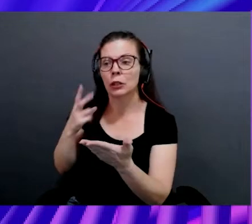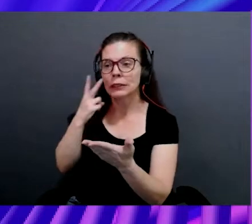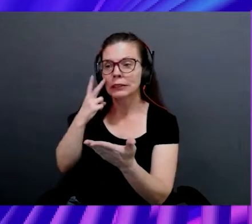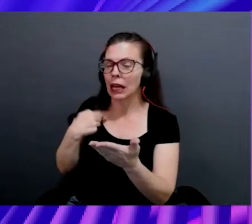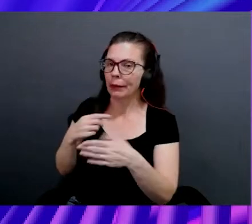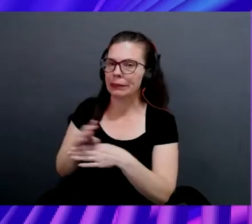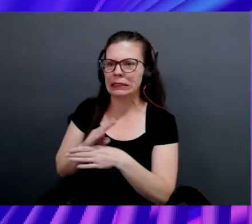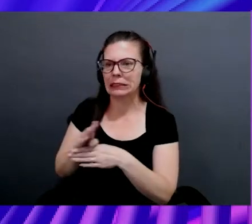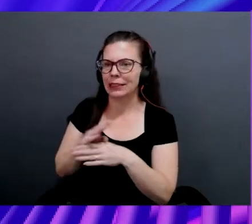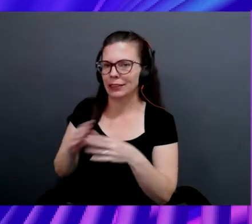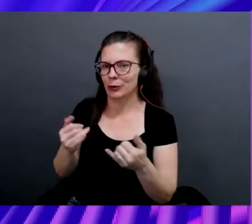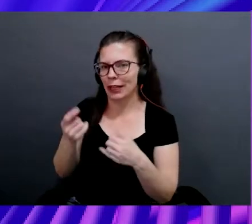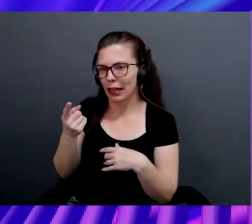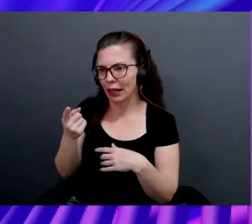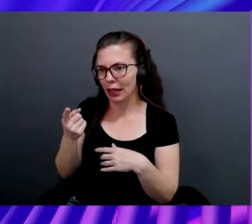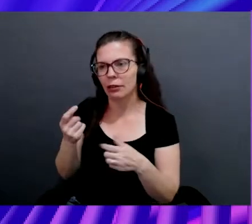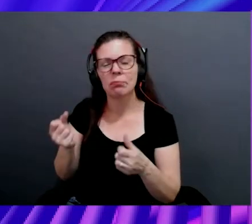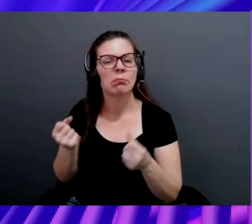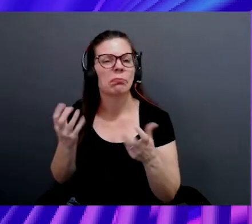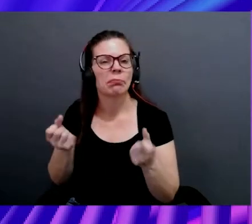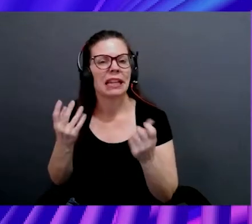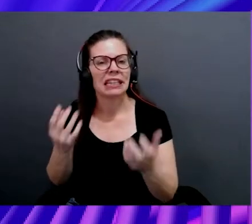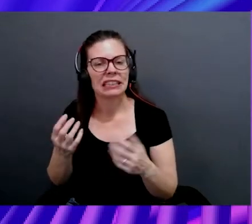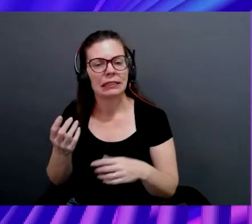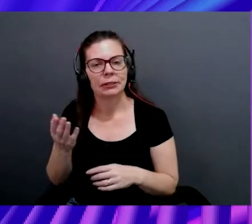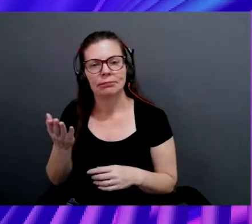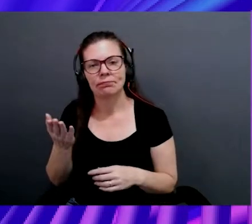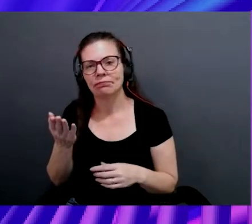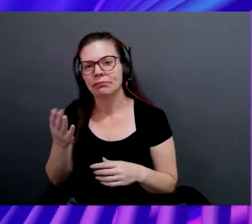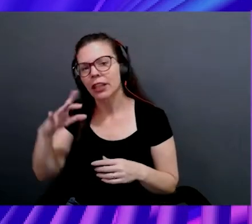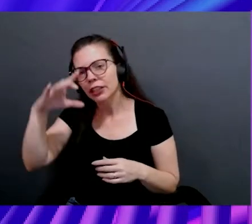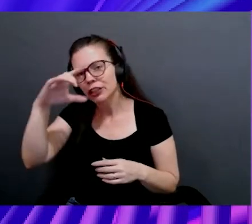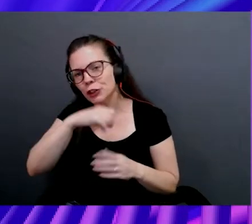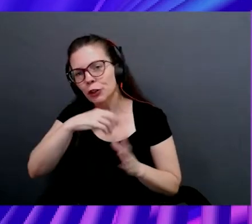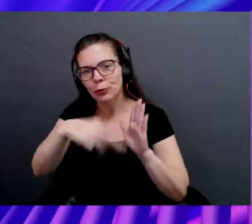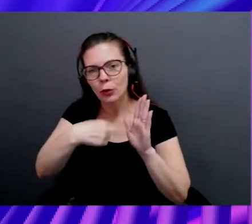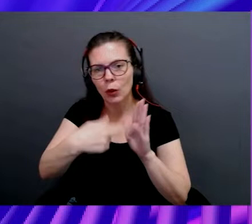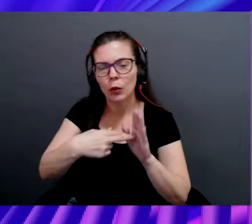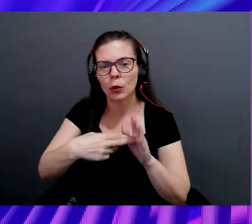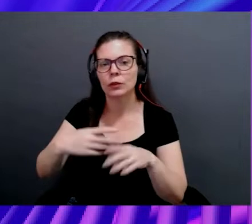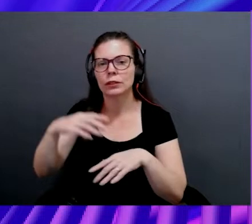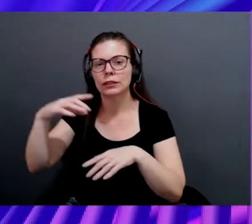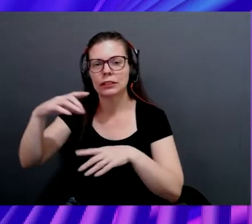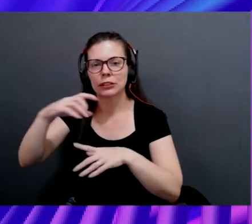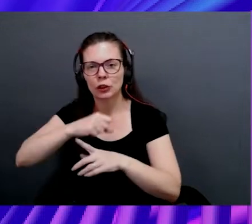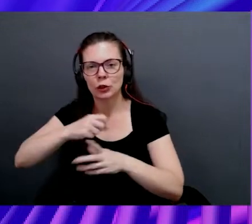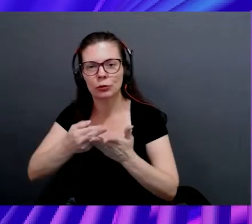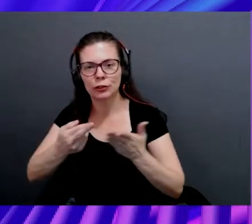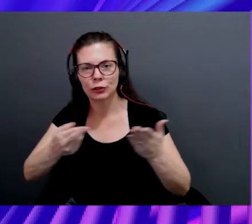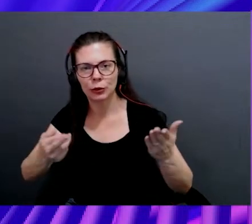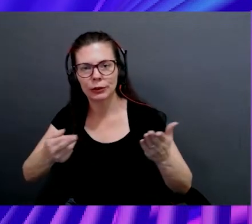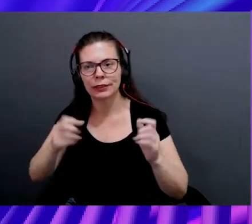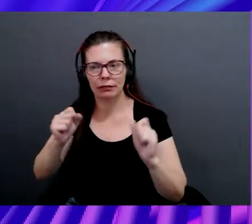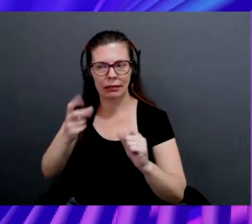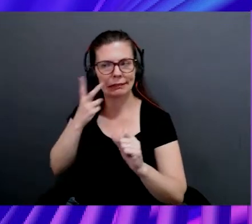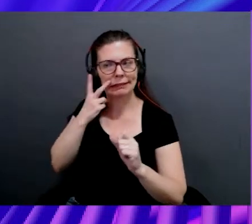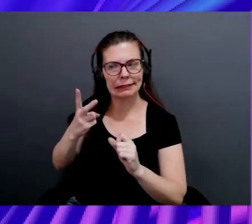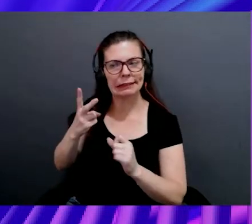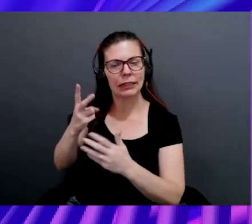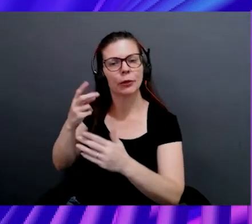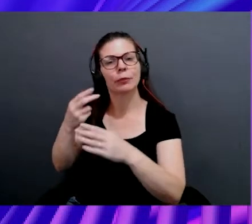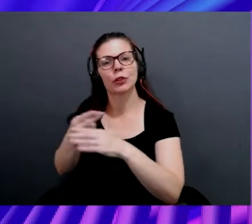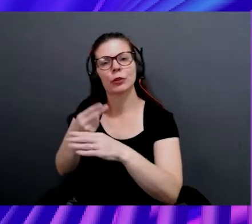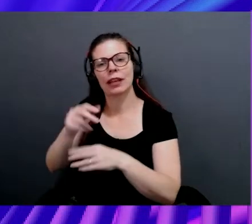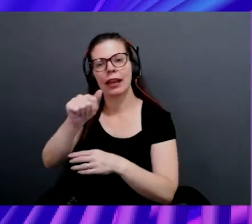today. There's been a lot of assumed roles, a lot of assumed resources that I can see using ASIA